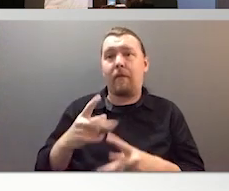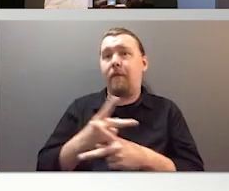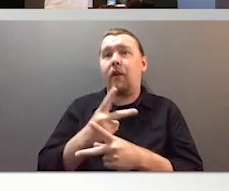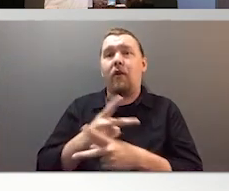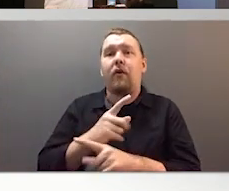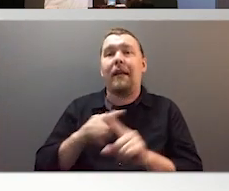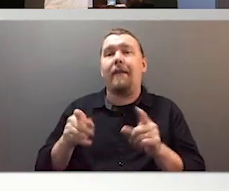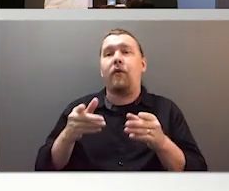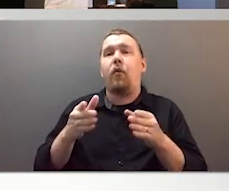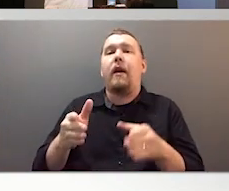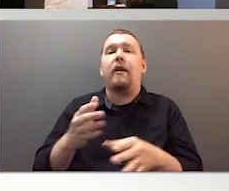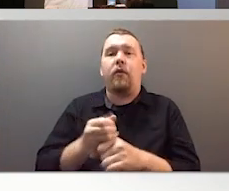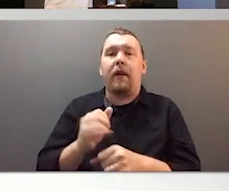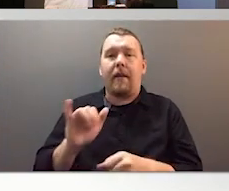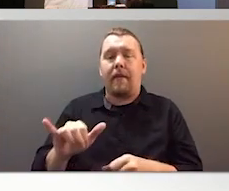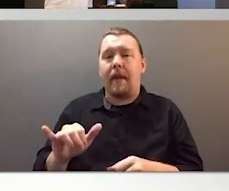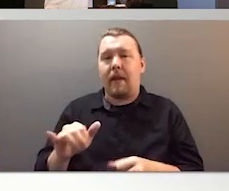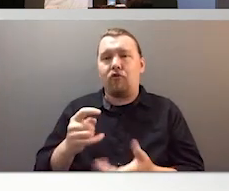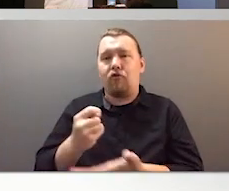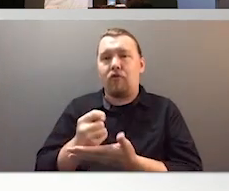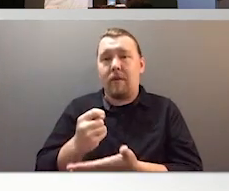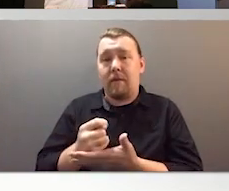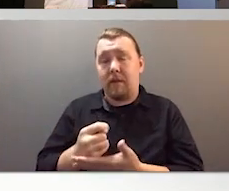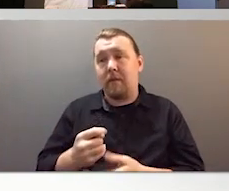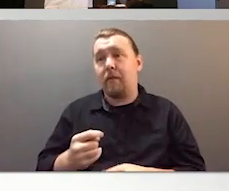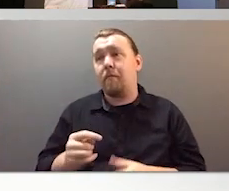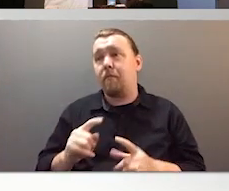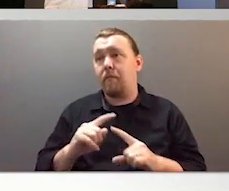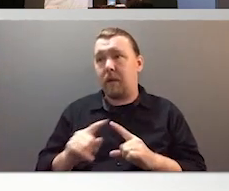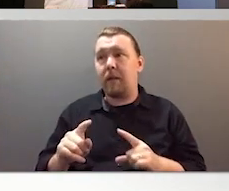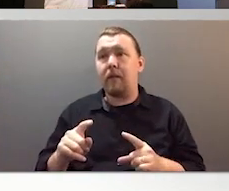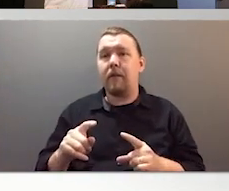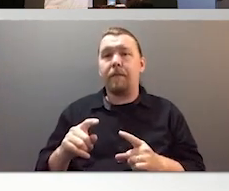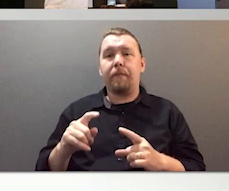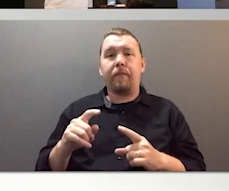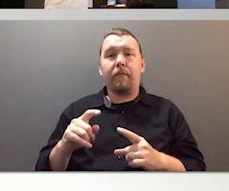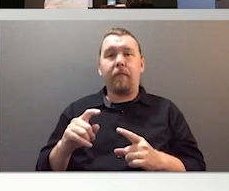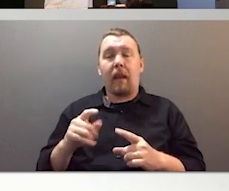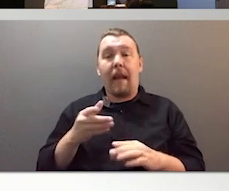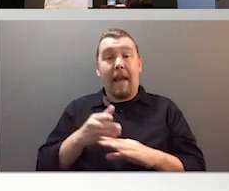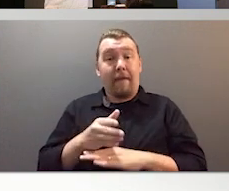this rectangle. It's for out here. So now what?